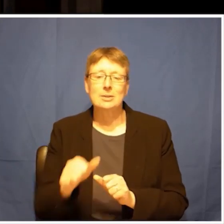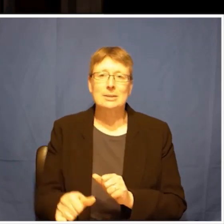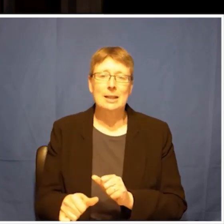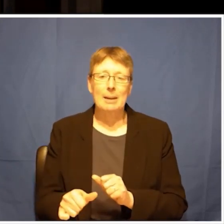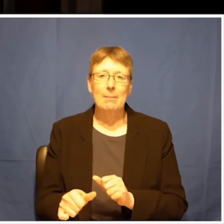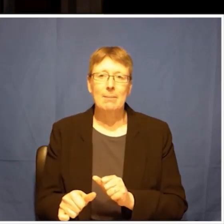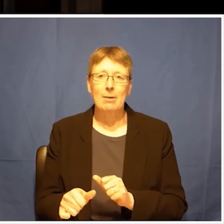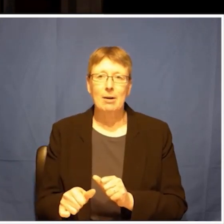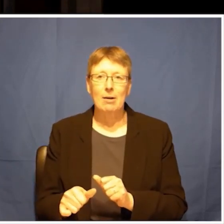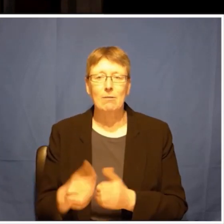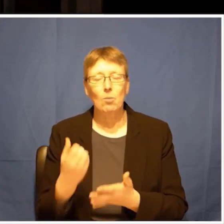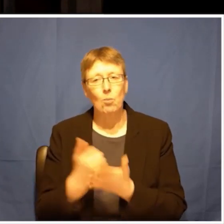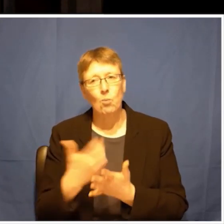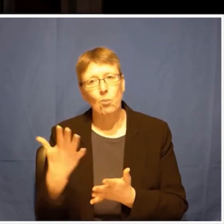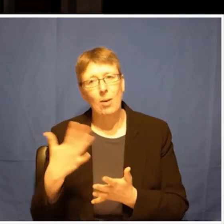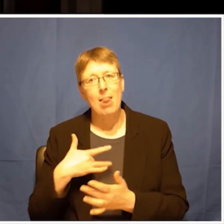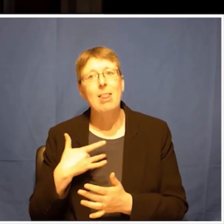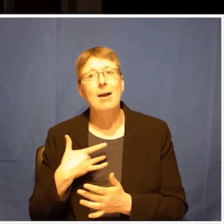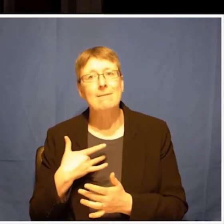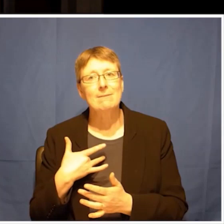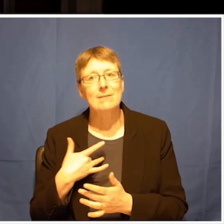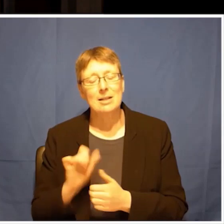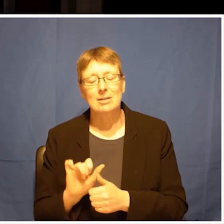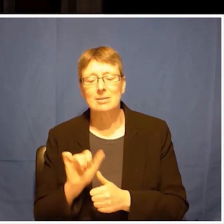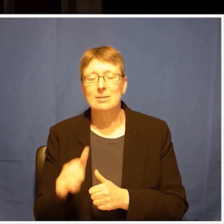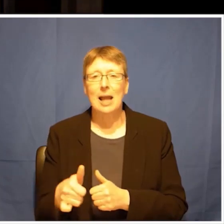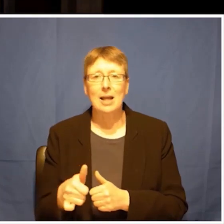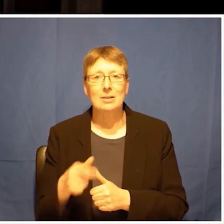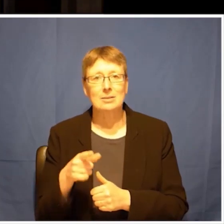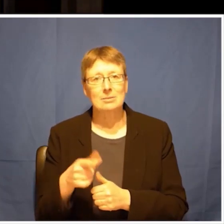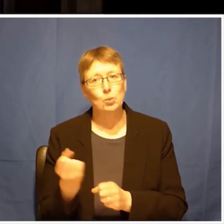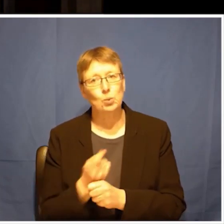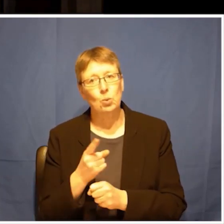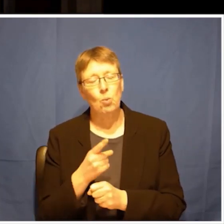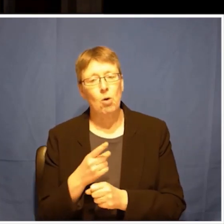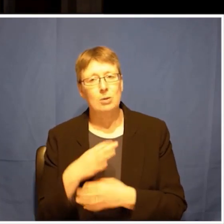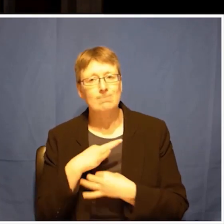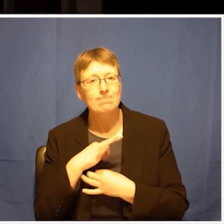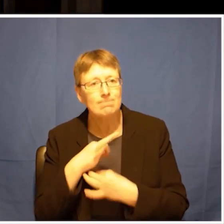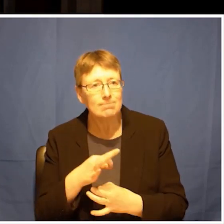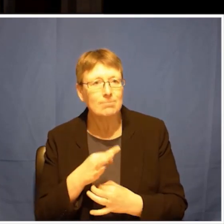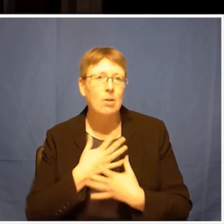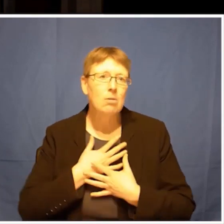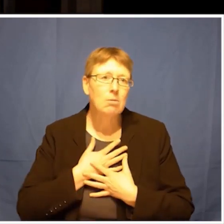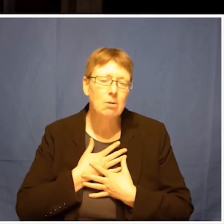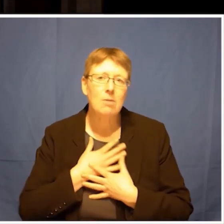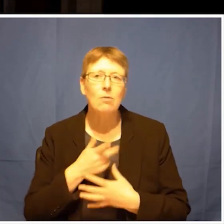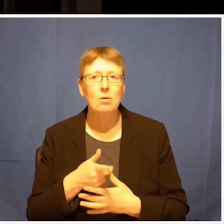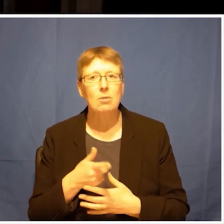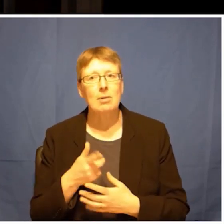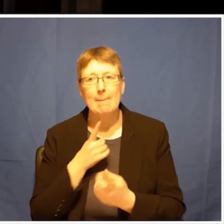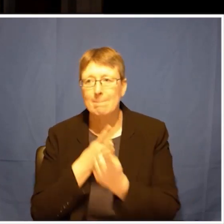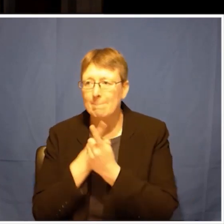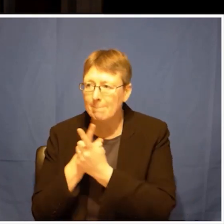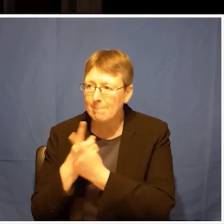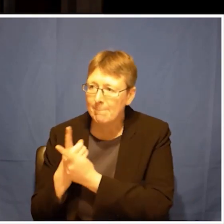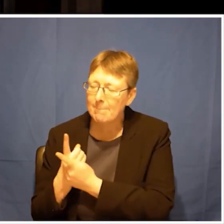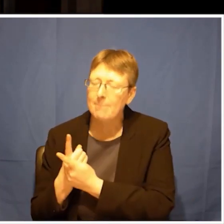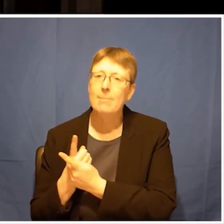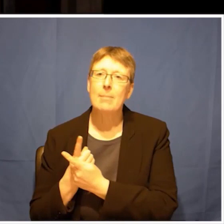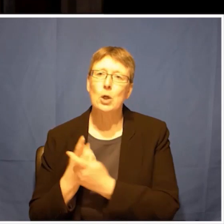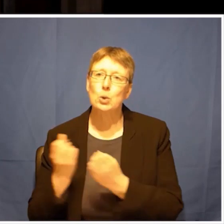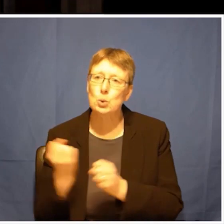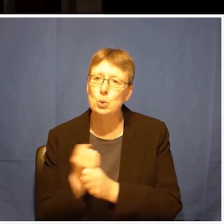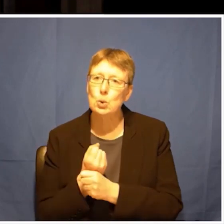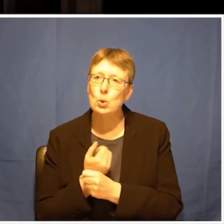we're exceptionally proud of you all. You'll now go on to do what you love, what you feel passionate about. You'll continue to meet more